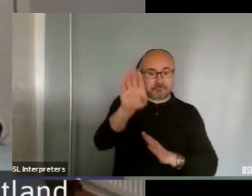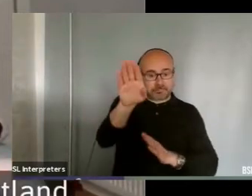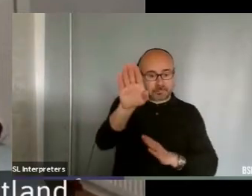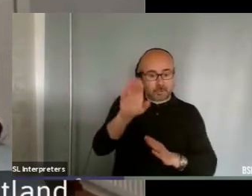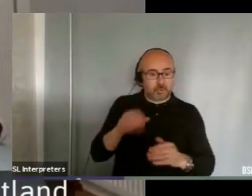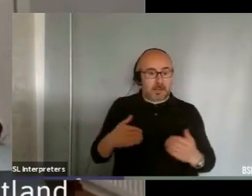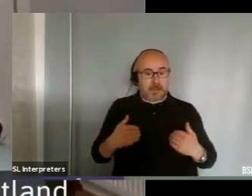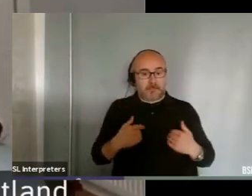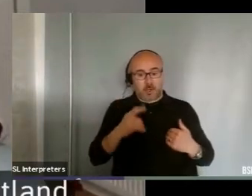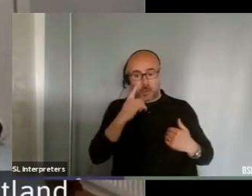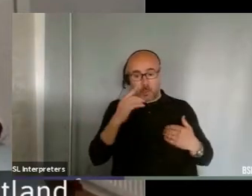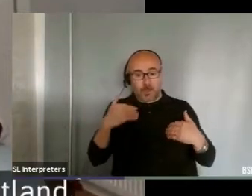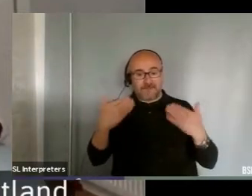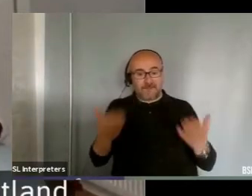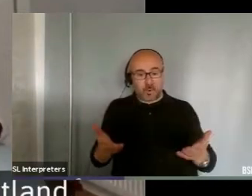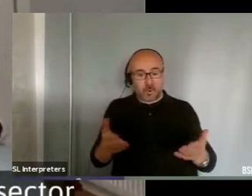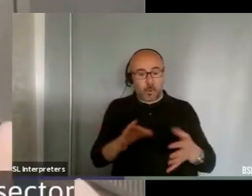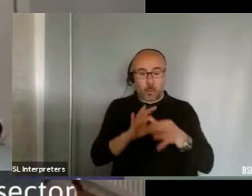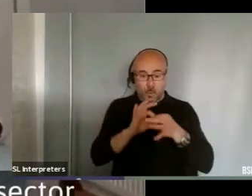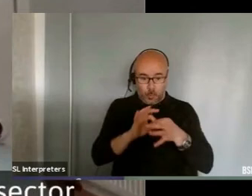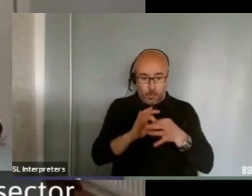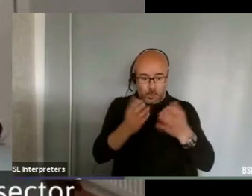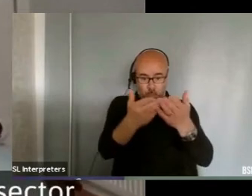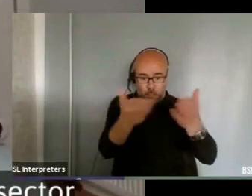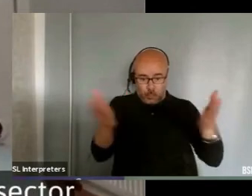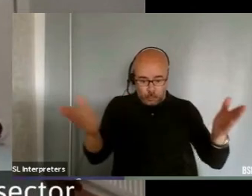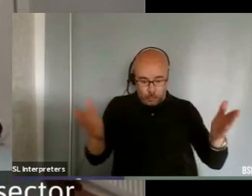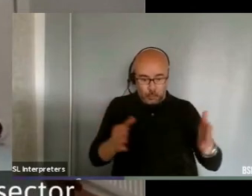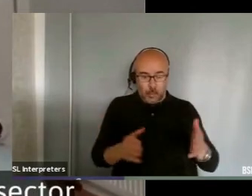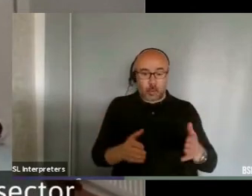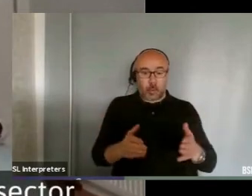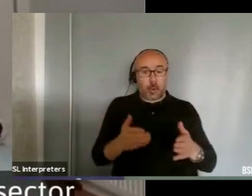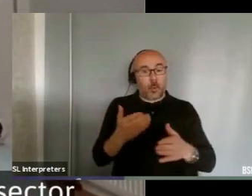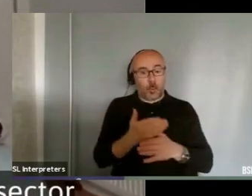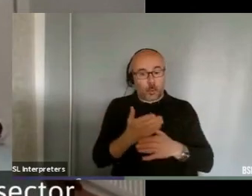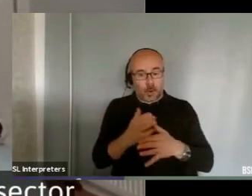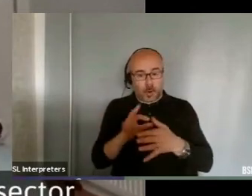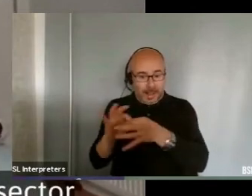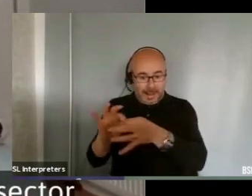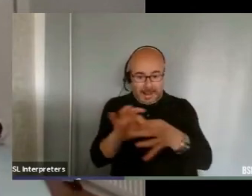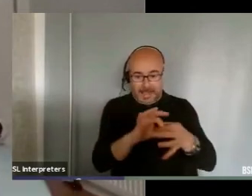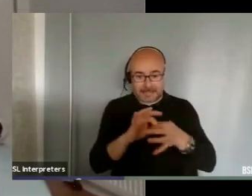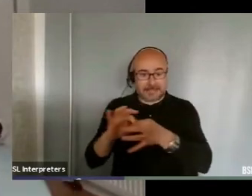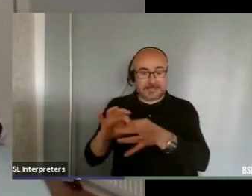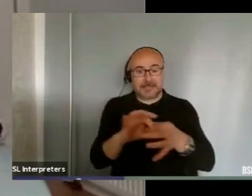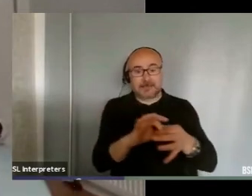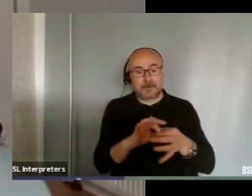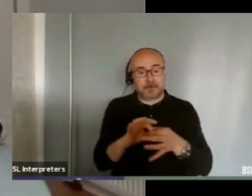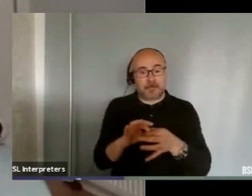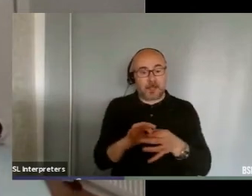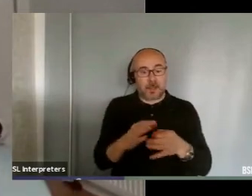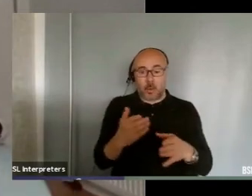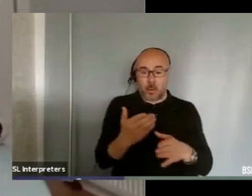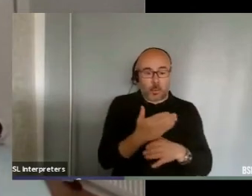the coalition of partners from Alzheimer Scotland, from other parts of the system, both public, third sector and private sector, to